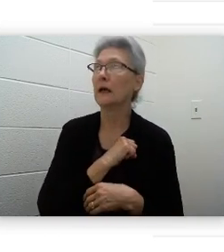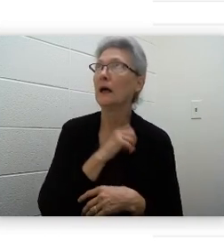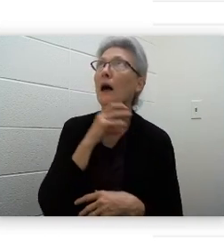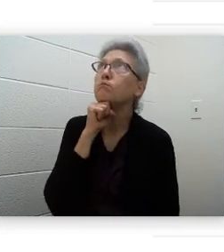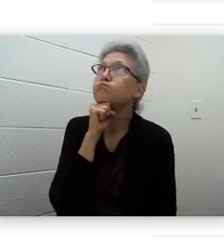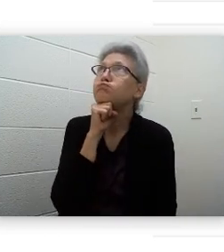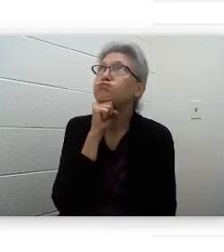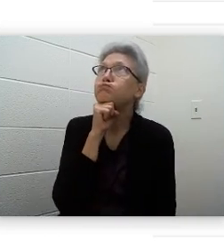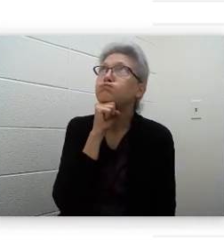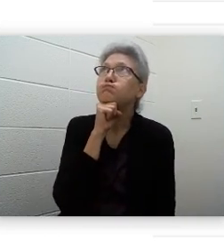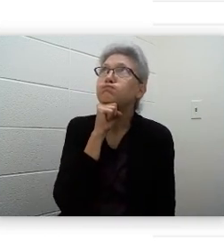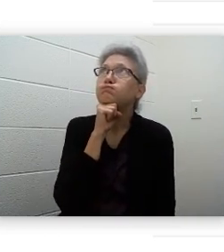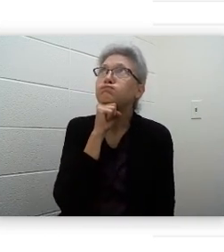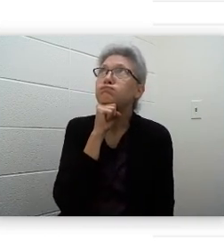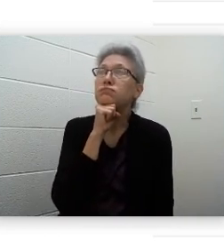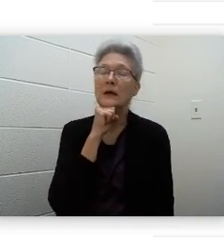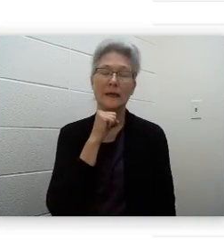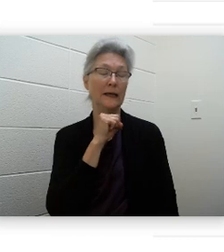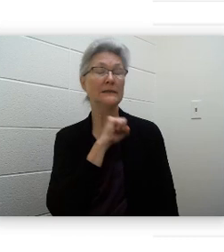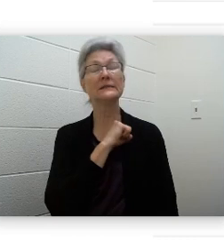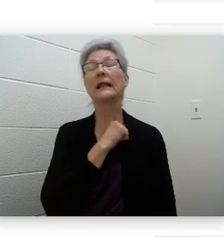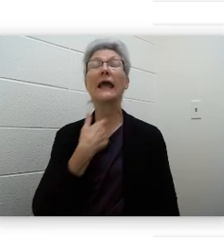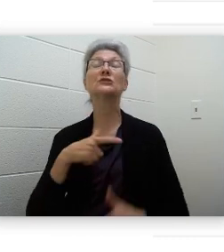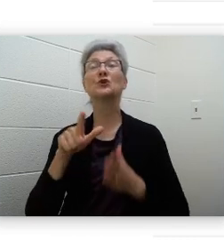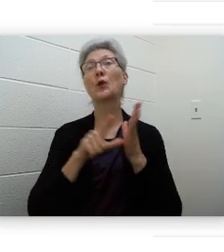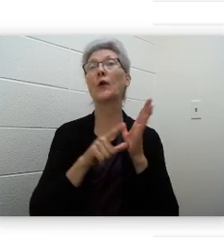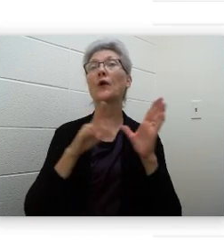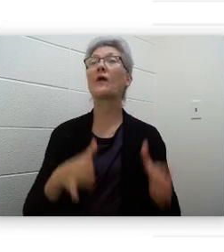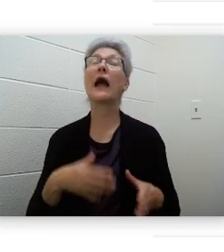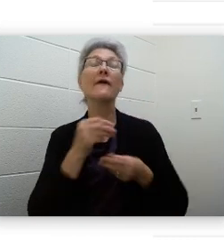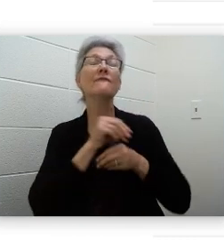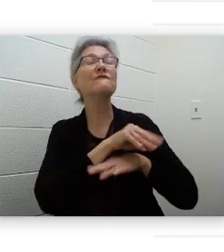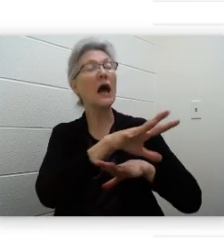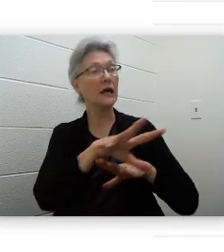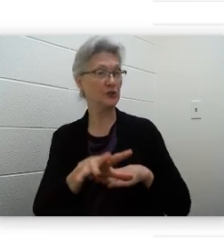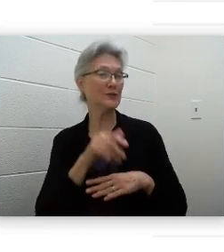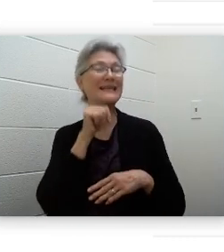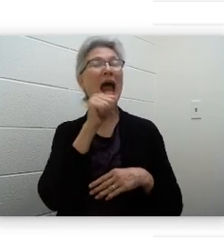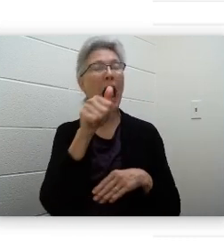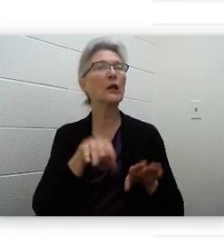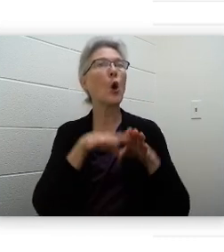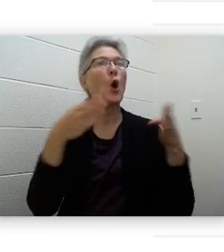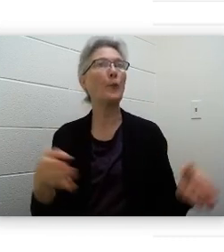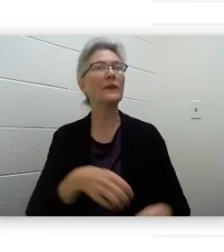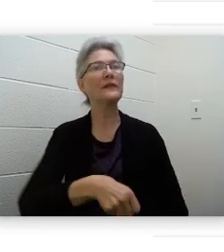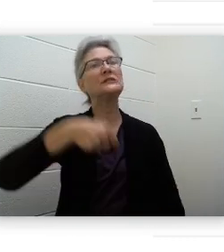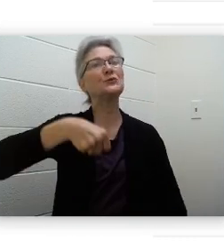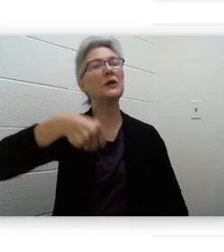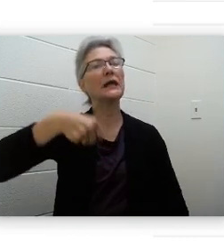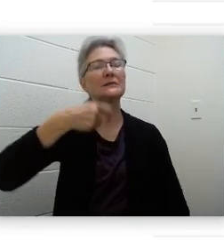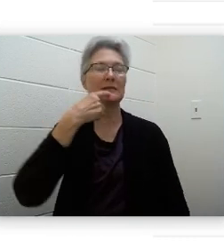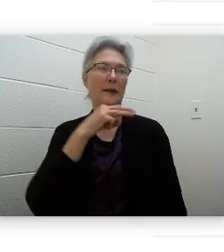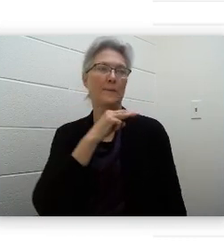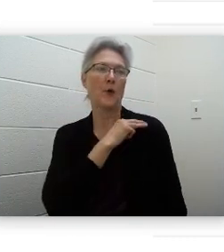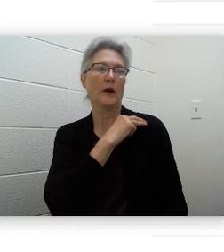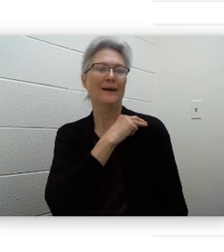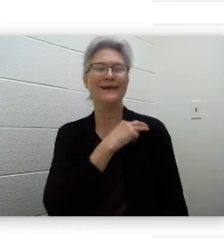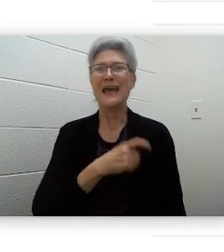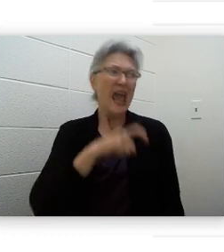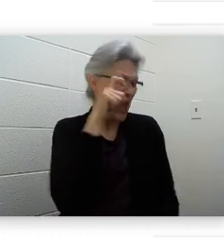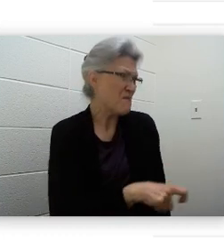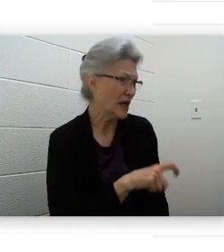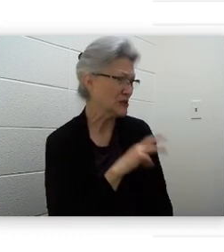do. Stanley, as your lawyer, I advise you not to open the suitcase, said Miss Marengo. He has to